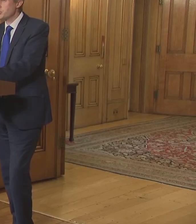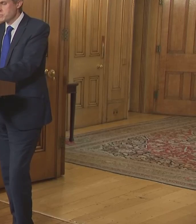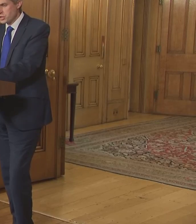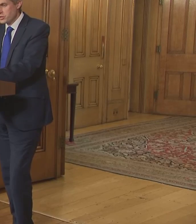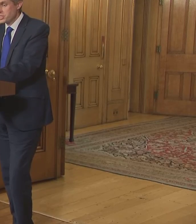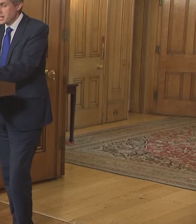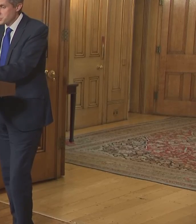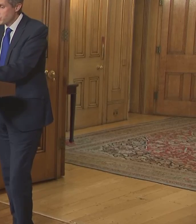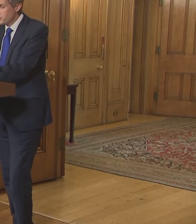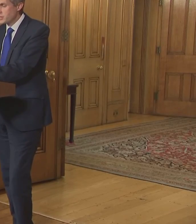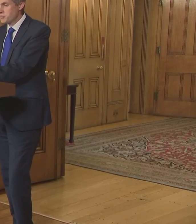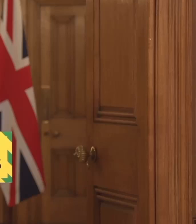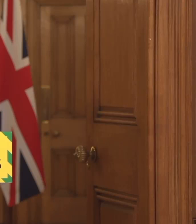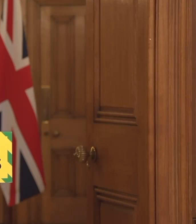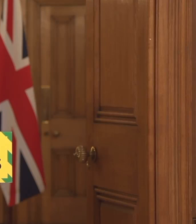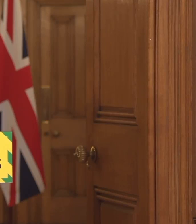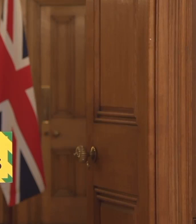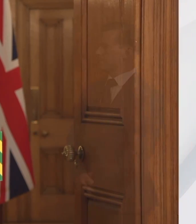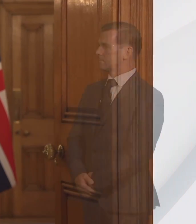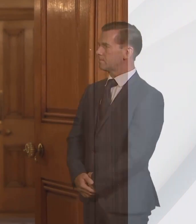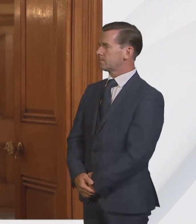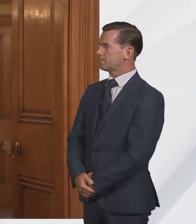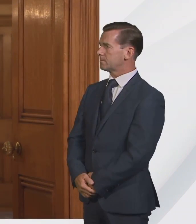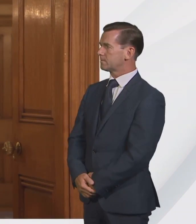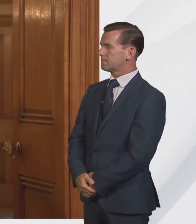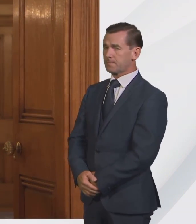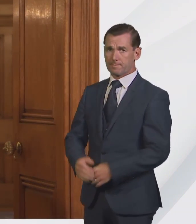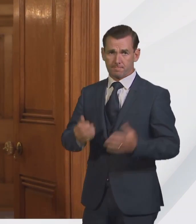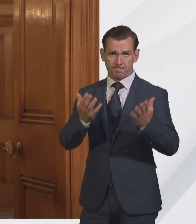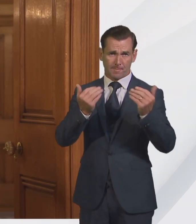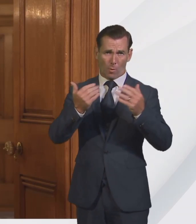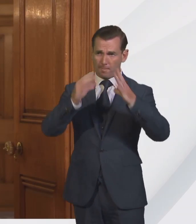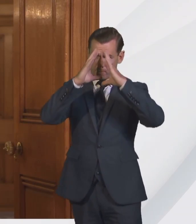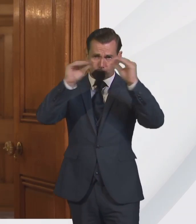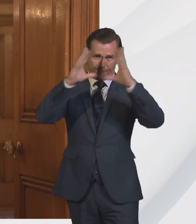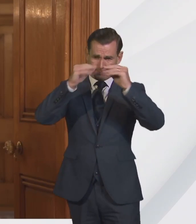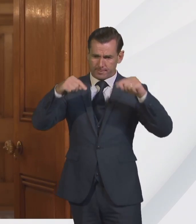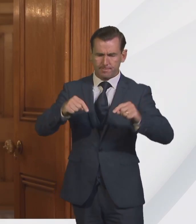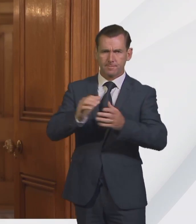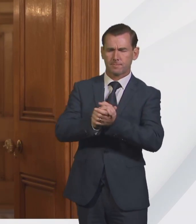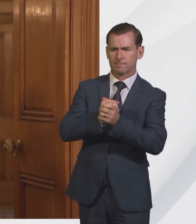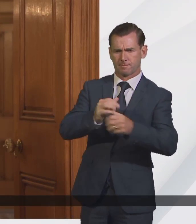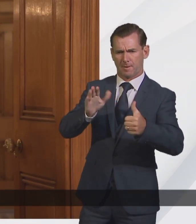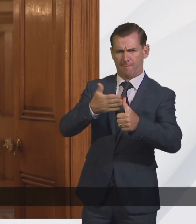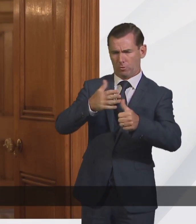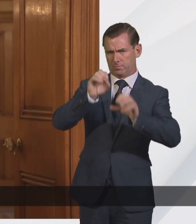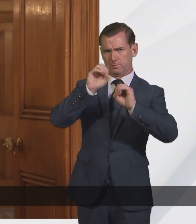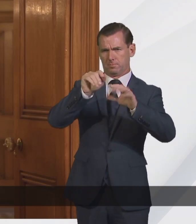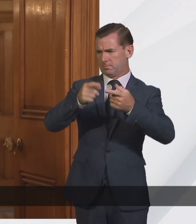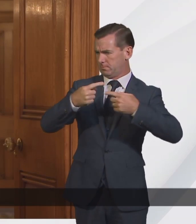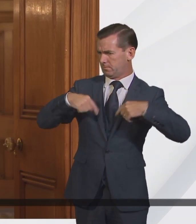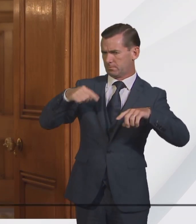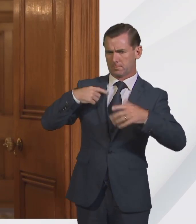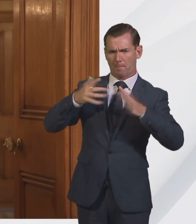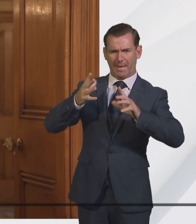to Downing Street. Welcome to today's briefing from Downing Street. I'll start with an update on the progress we're making to beat the